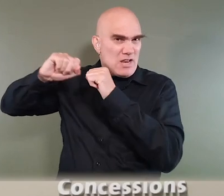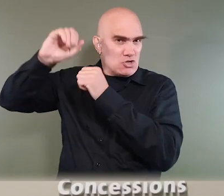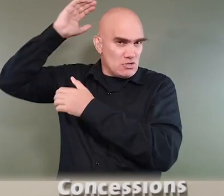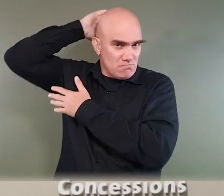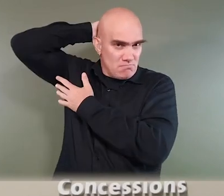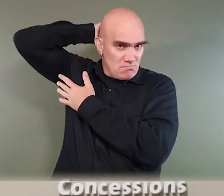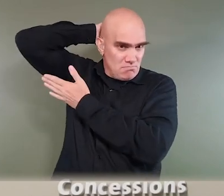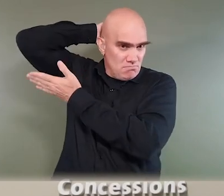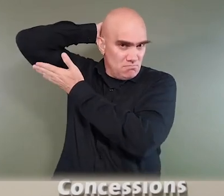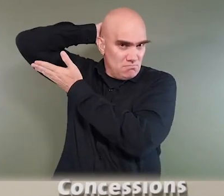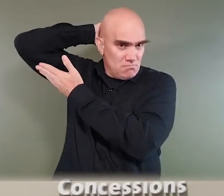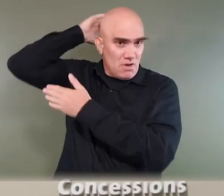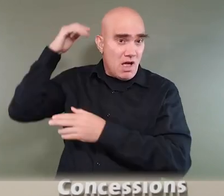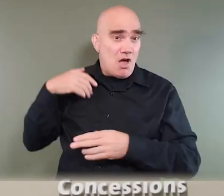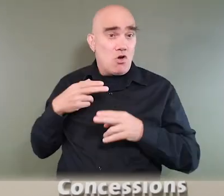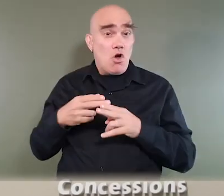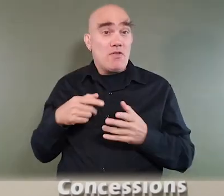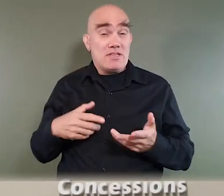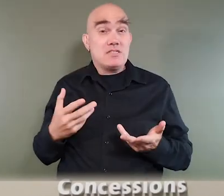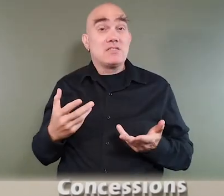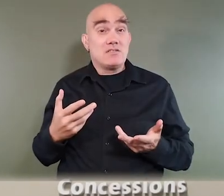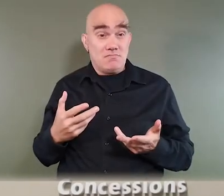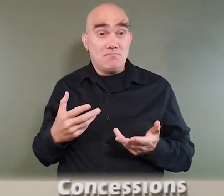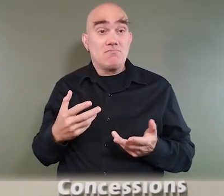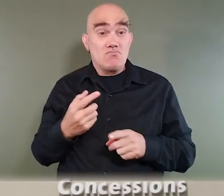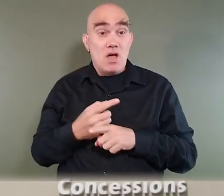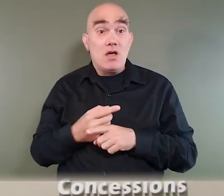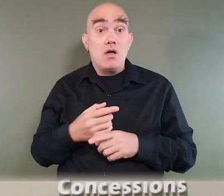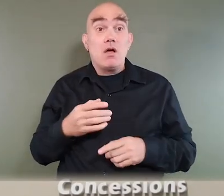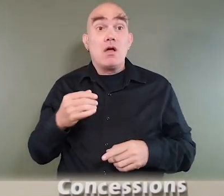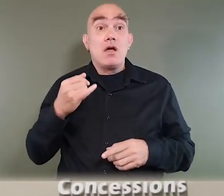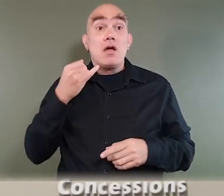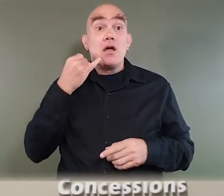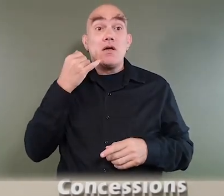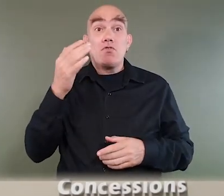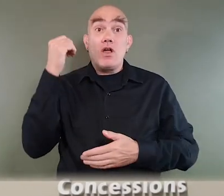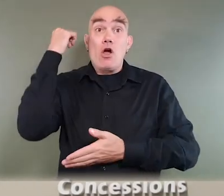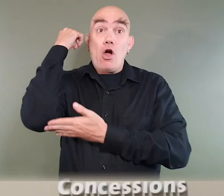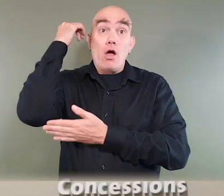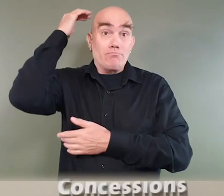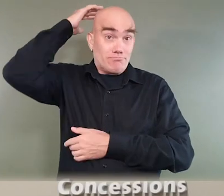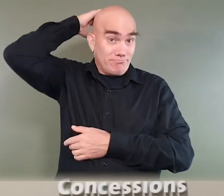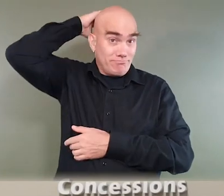this, right? Raise up your arms if you're sure pose. It's an old commercial.